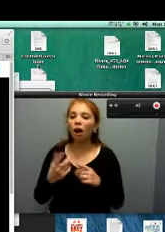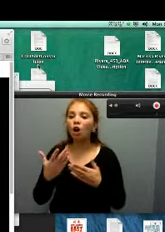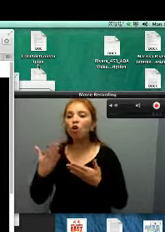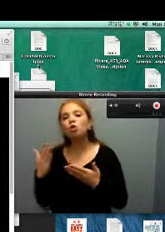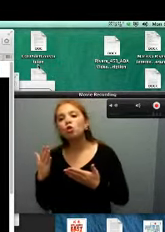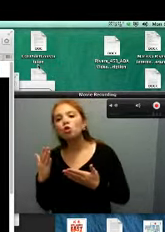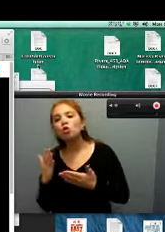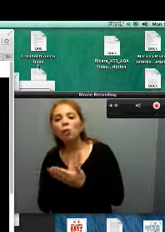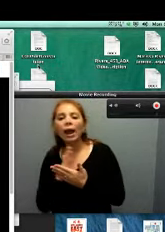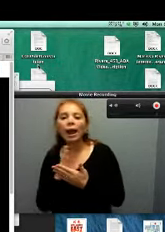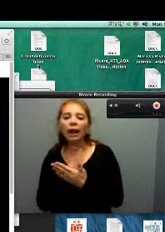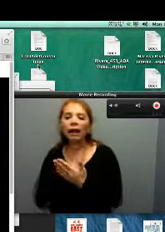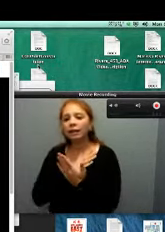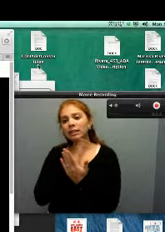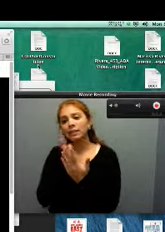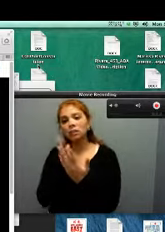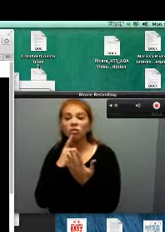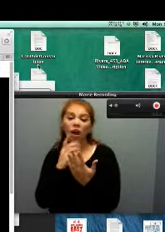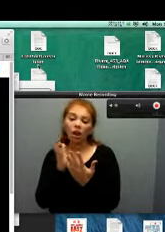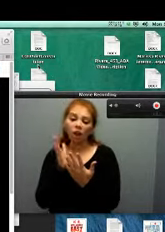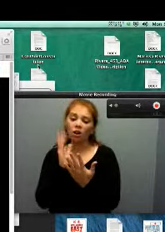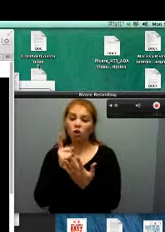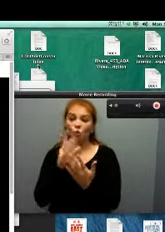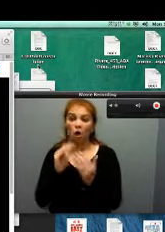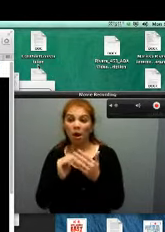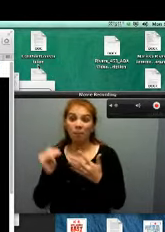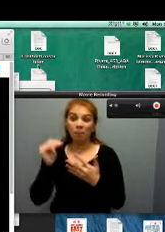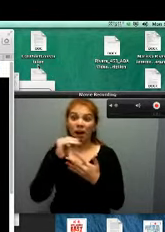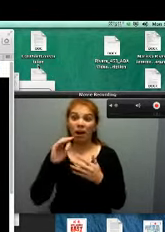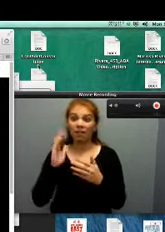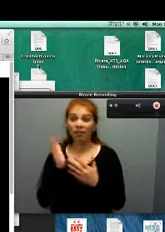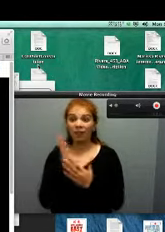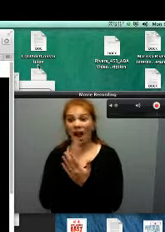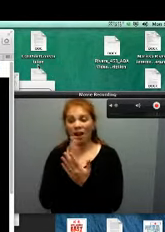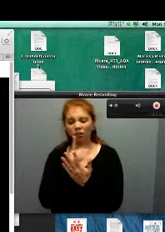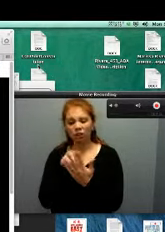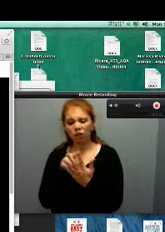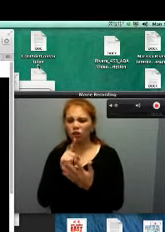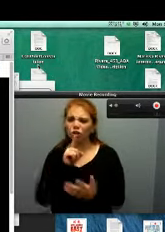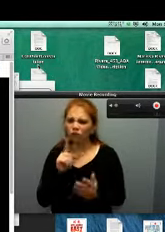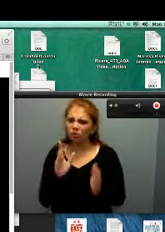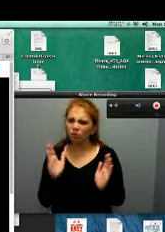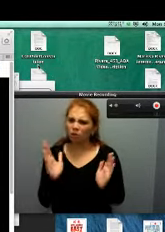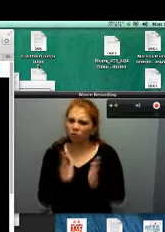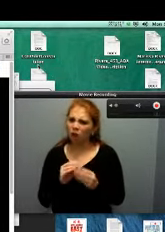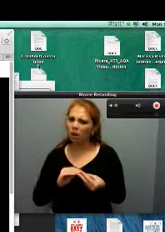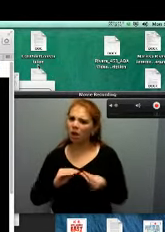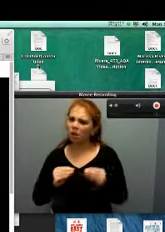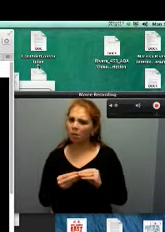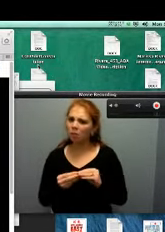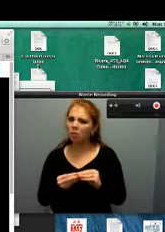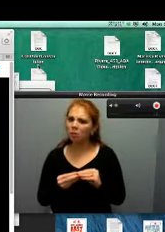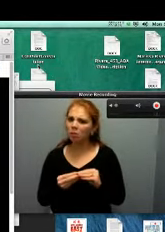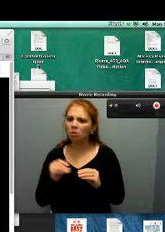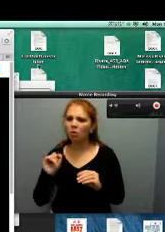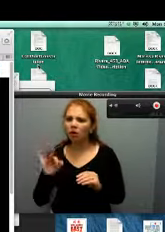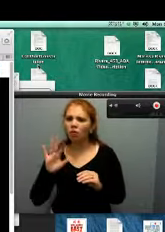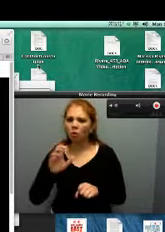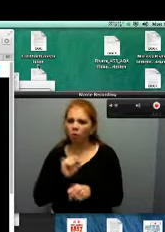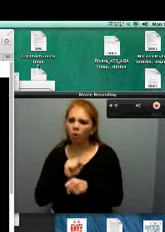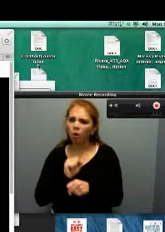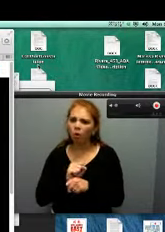was saying that your above average ratings should be a small number of your employees.